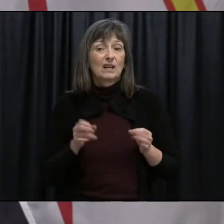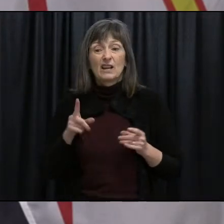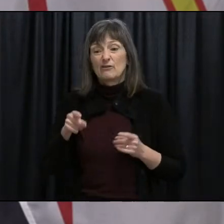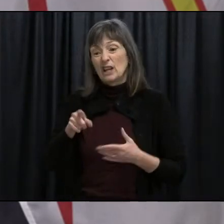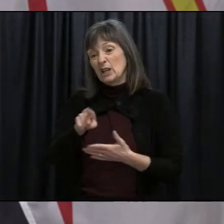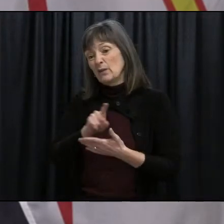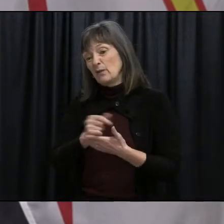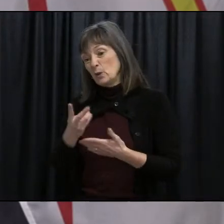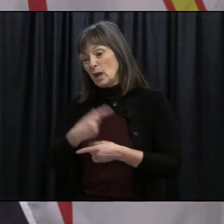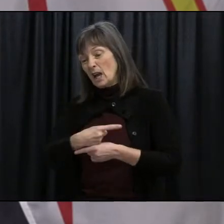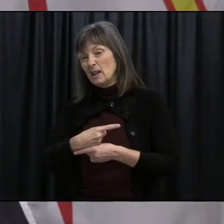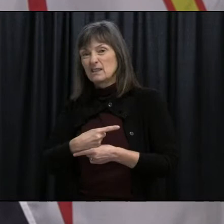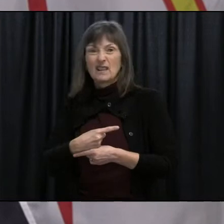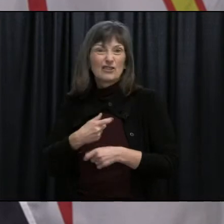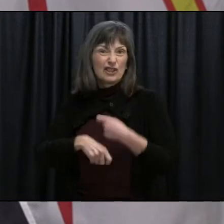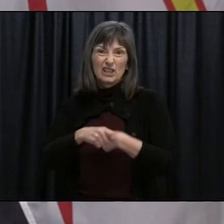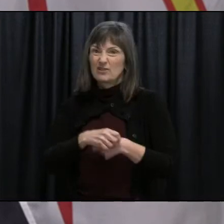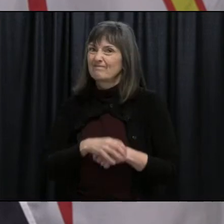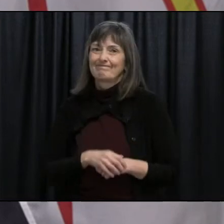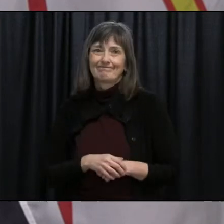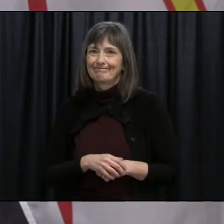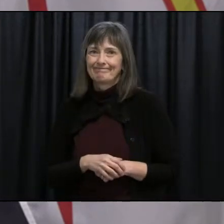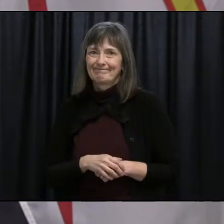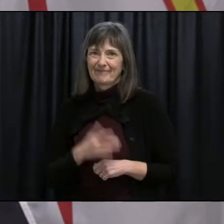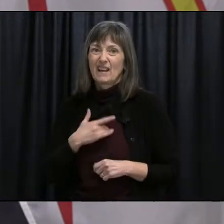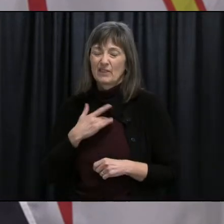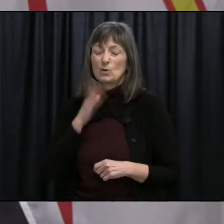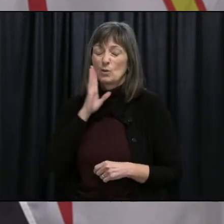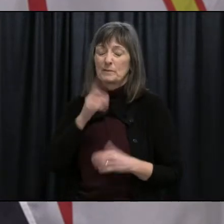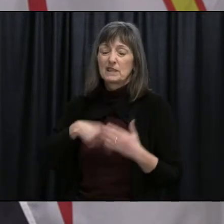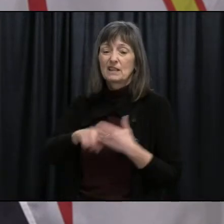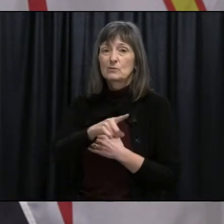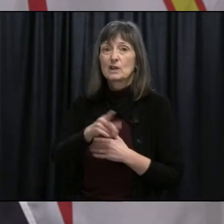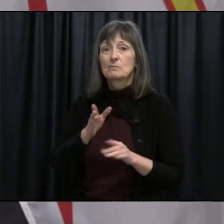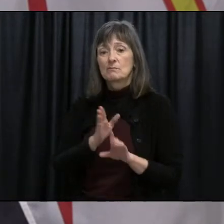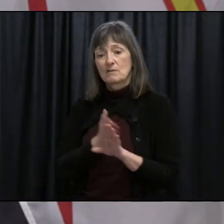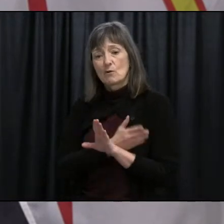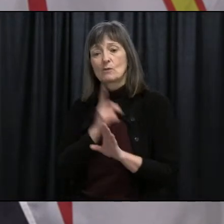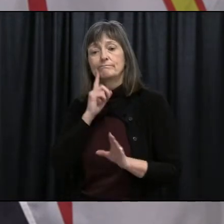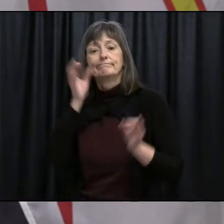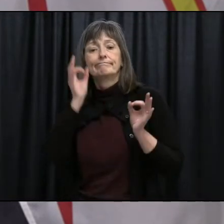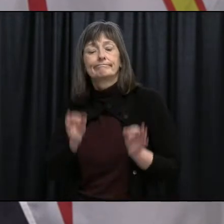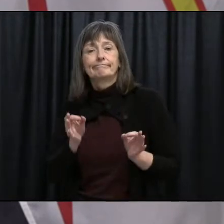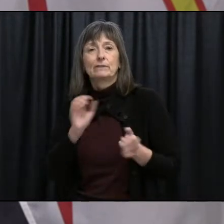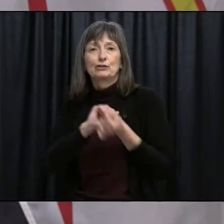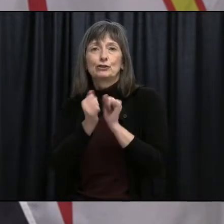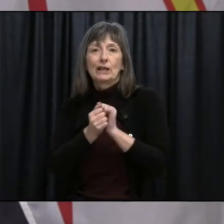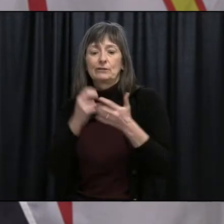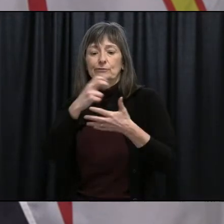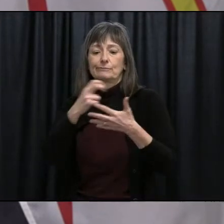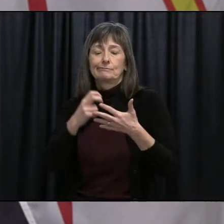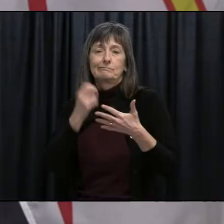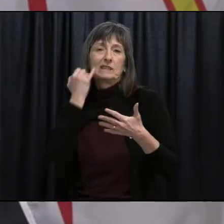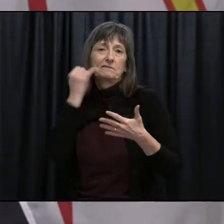the next few days. So I think we'll be into next week before we can make a decision on it.